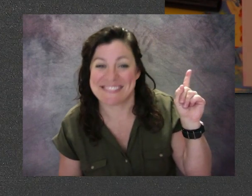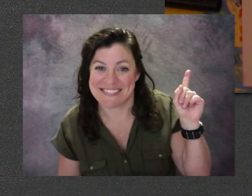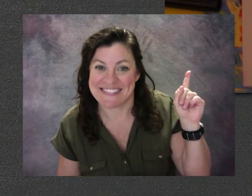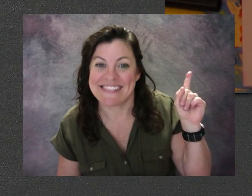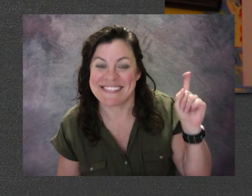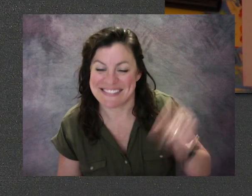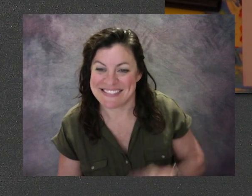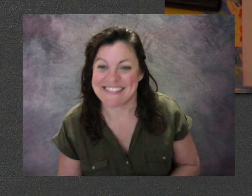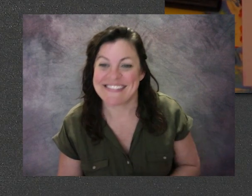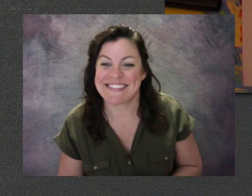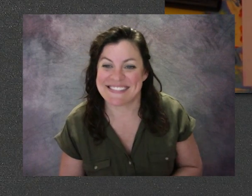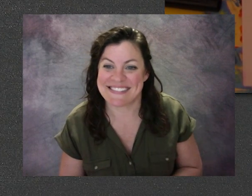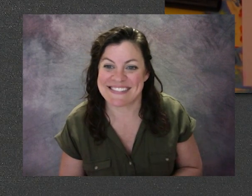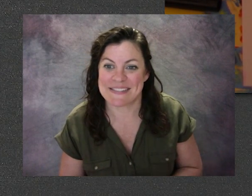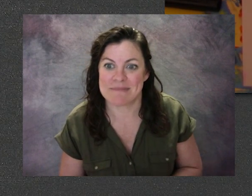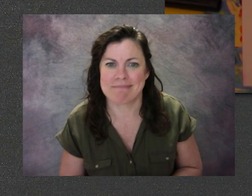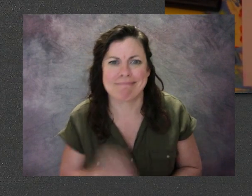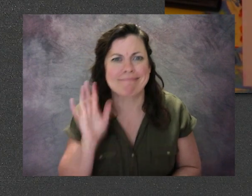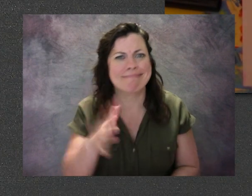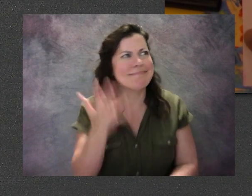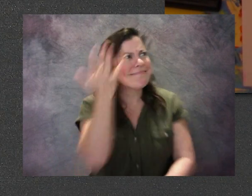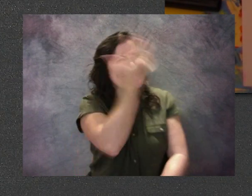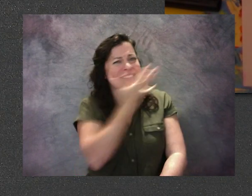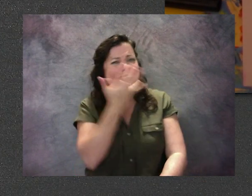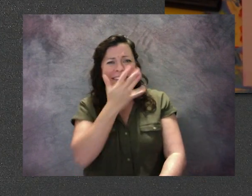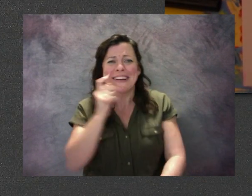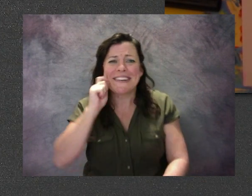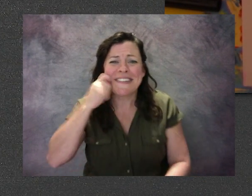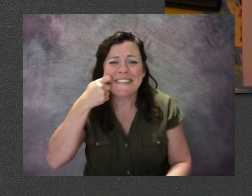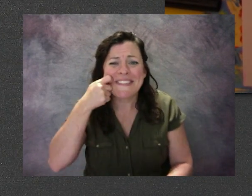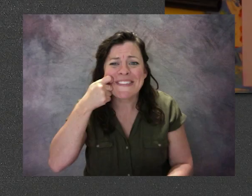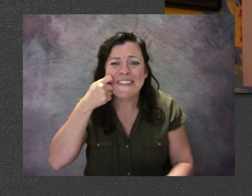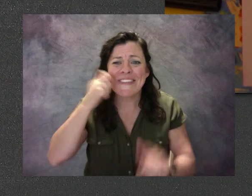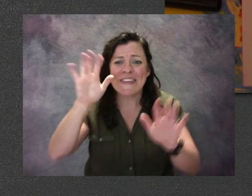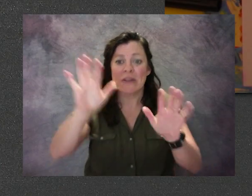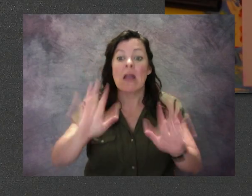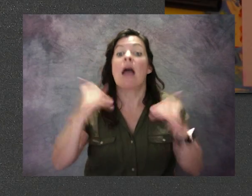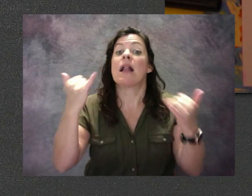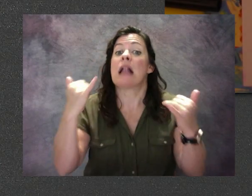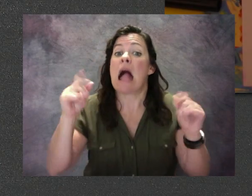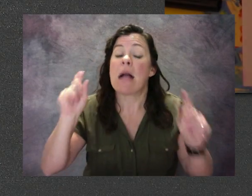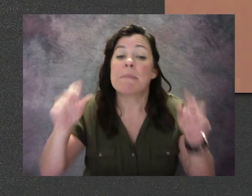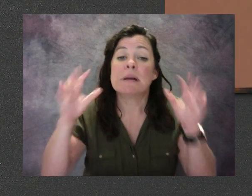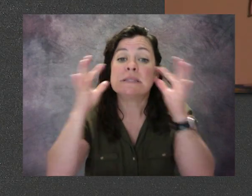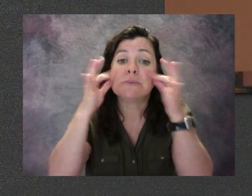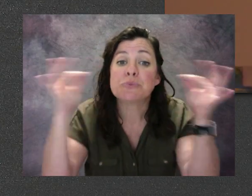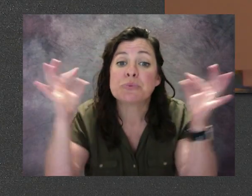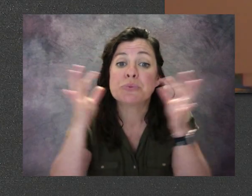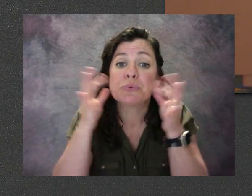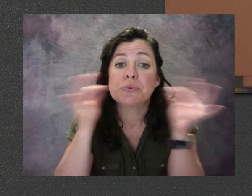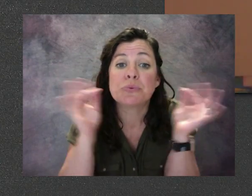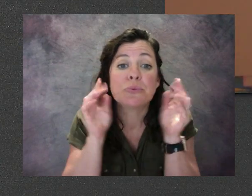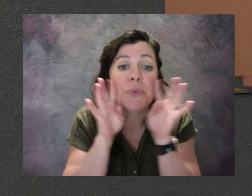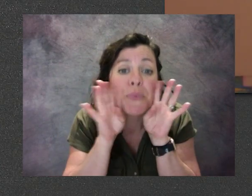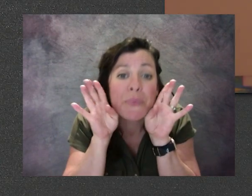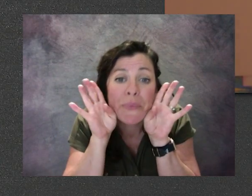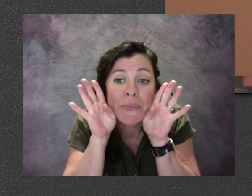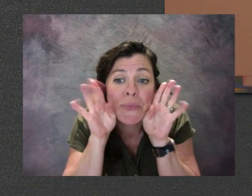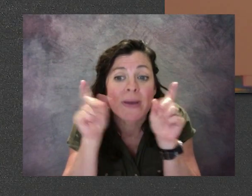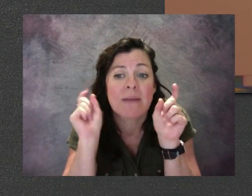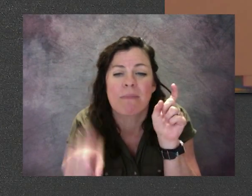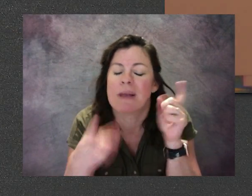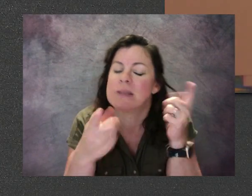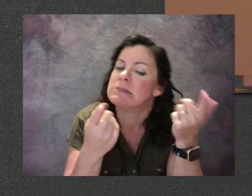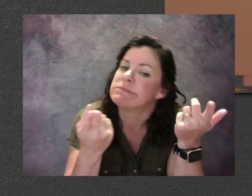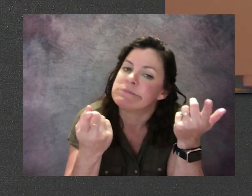Oh, he's looking great. Now let's get those whiskers in. We know a lot of different types of lines, don't we?